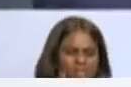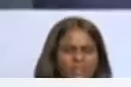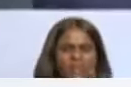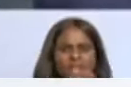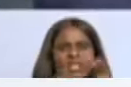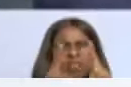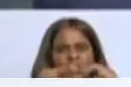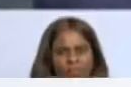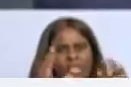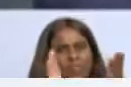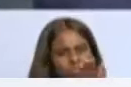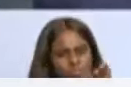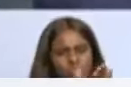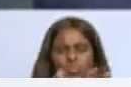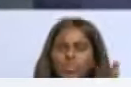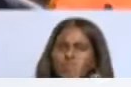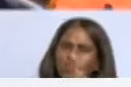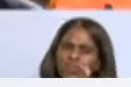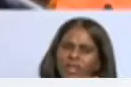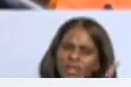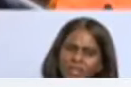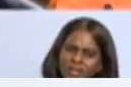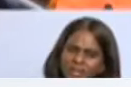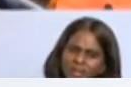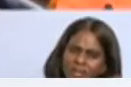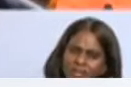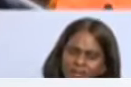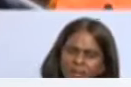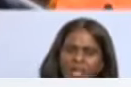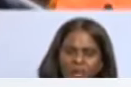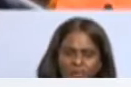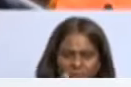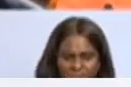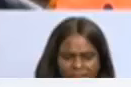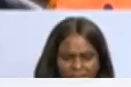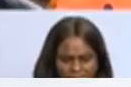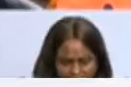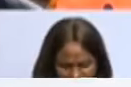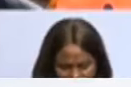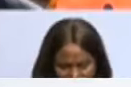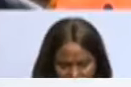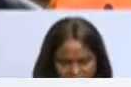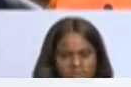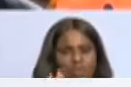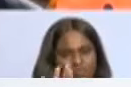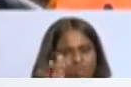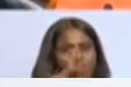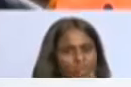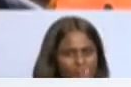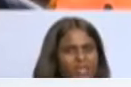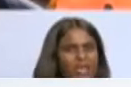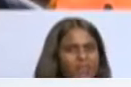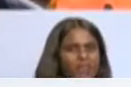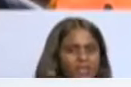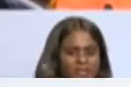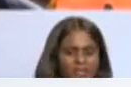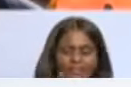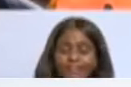to schools, to clinics within the locality of the project. This also